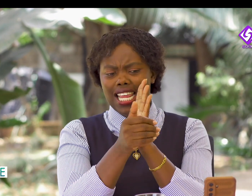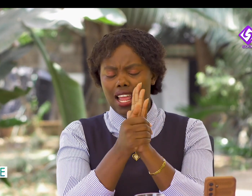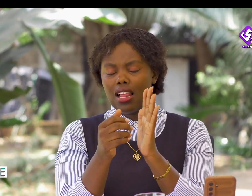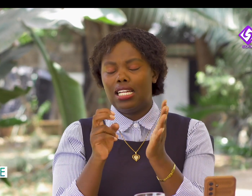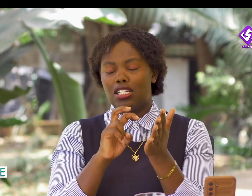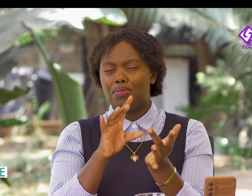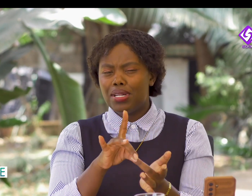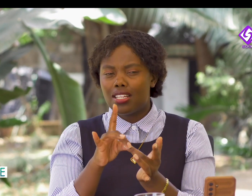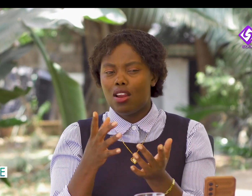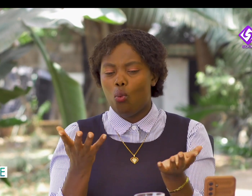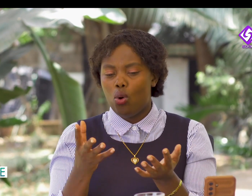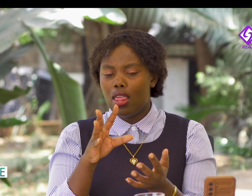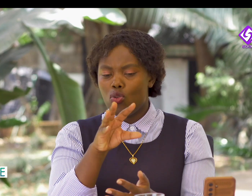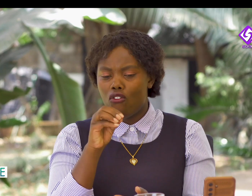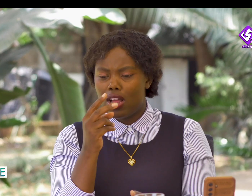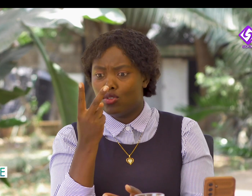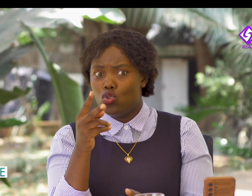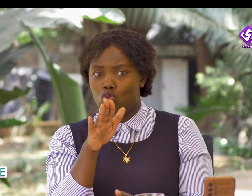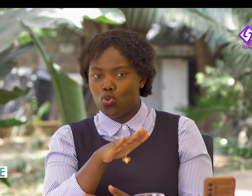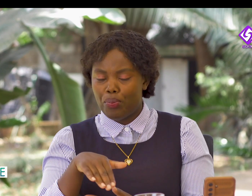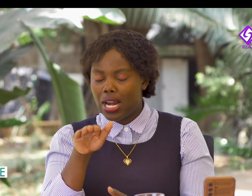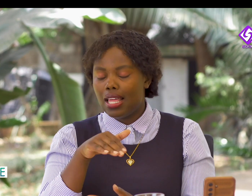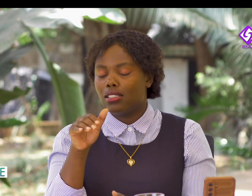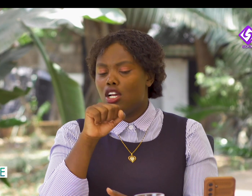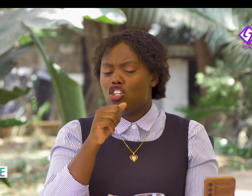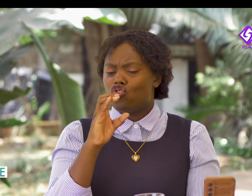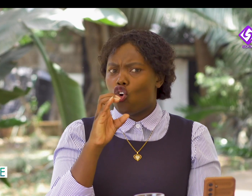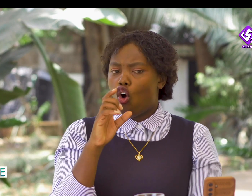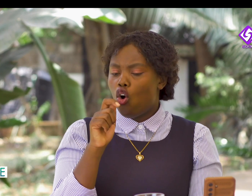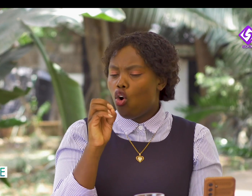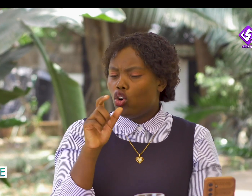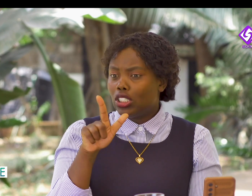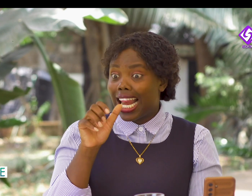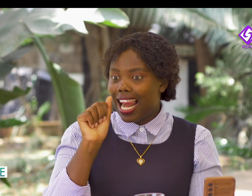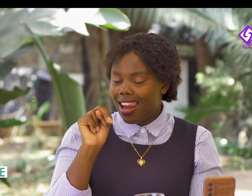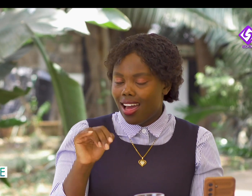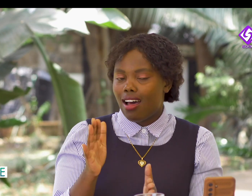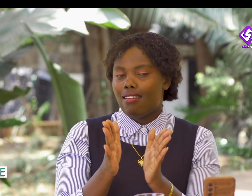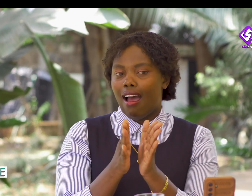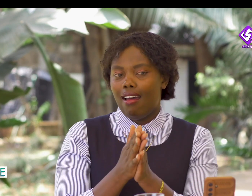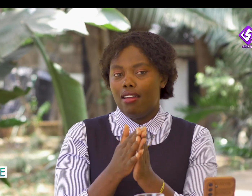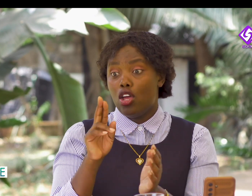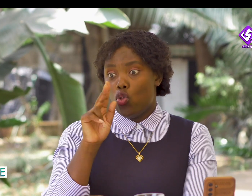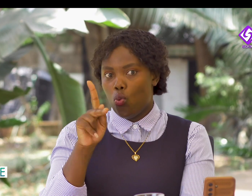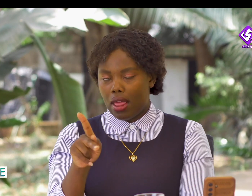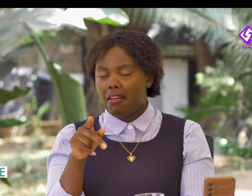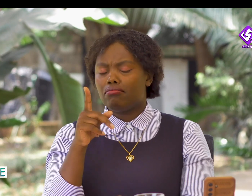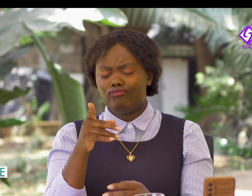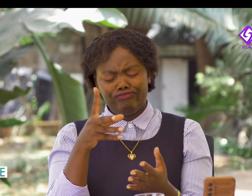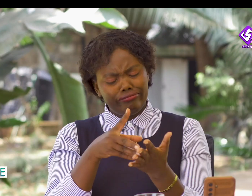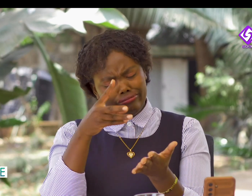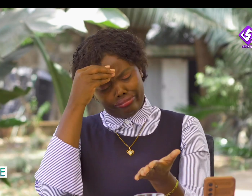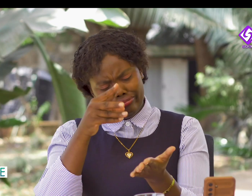Africa. Then you went to two places, Scotland and the